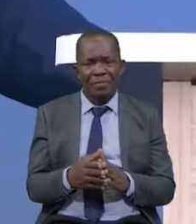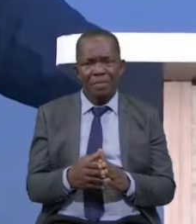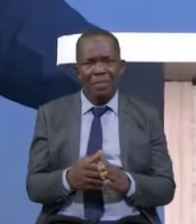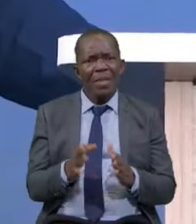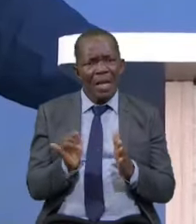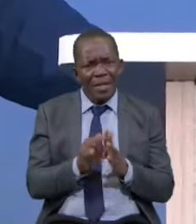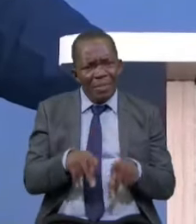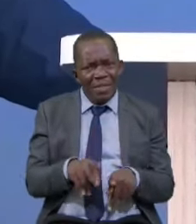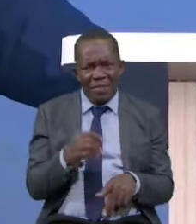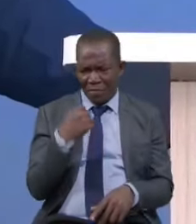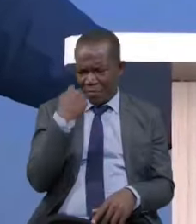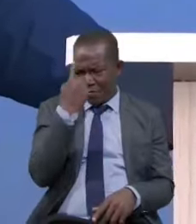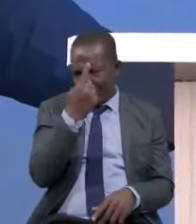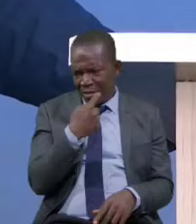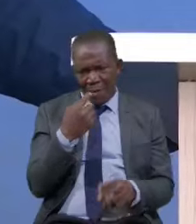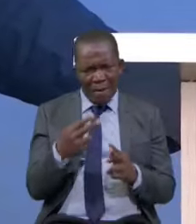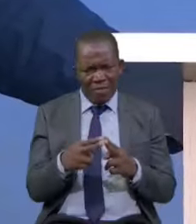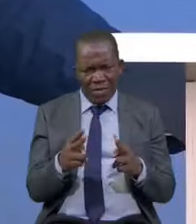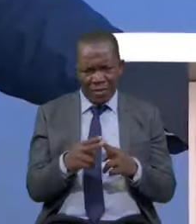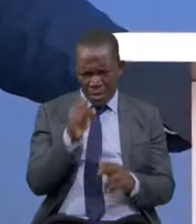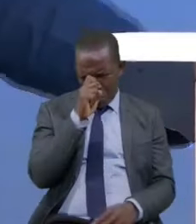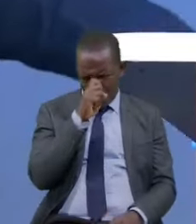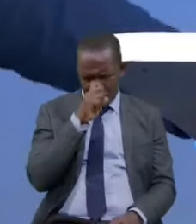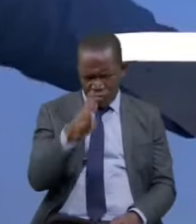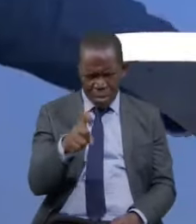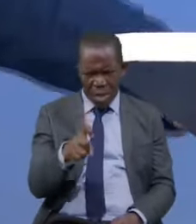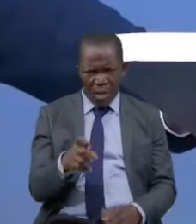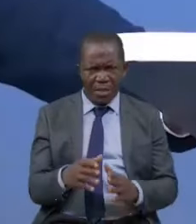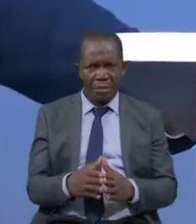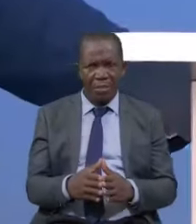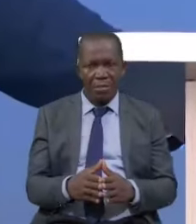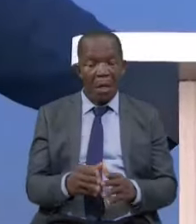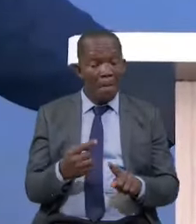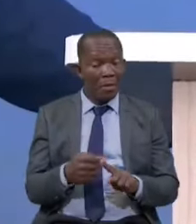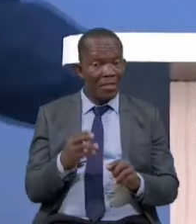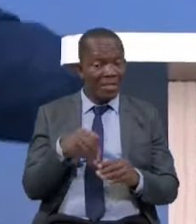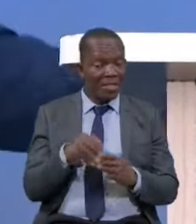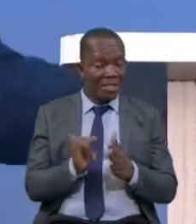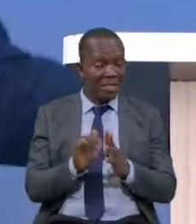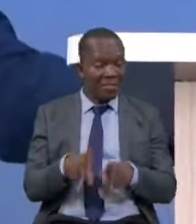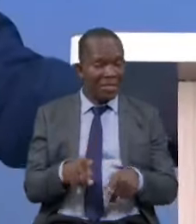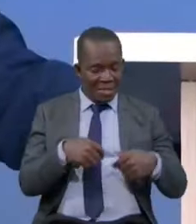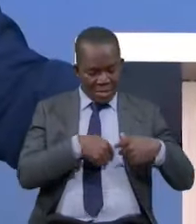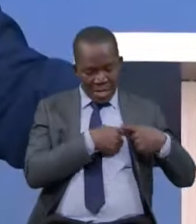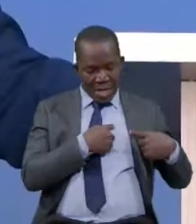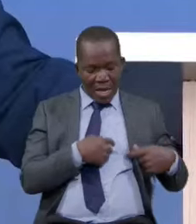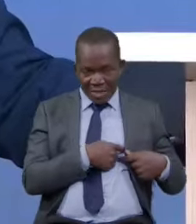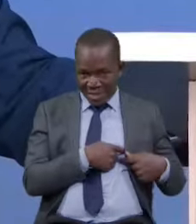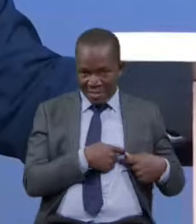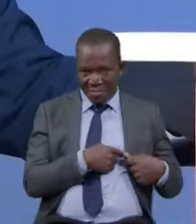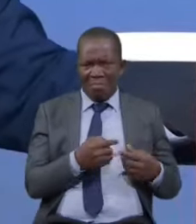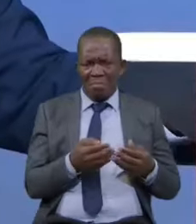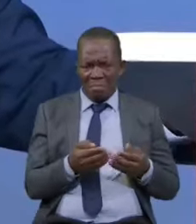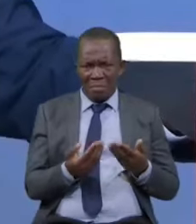furious, but in the heart, there are trees, you understand, they are tall, but they